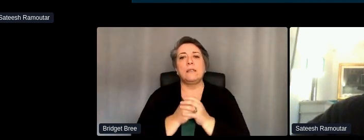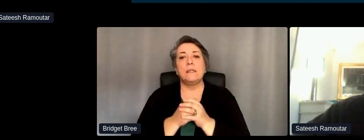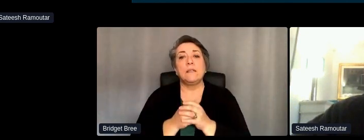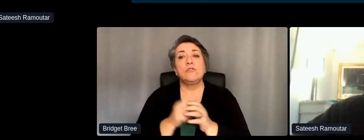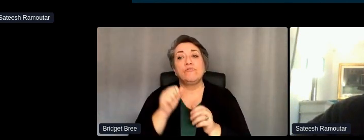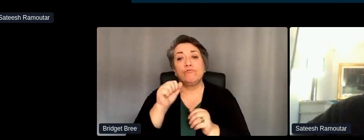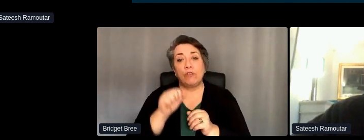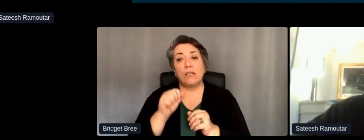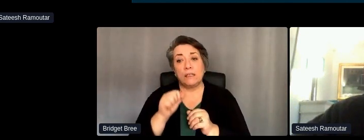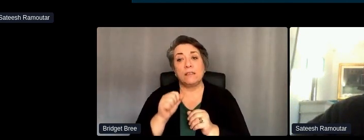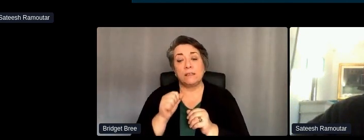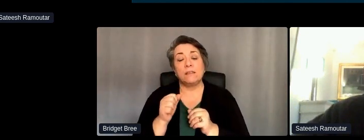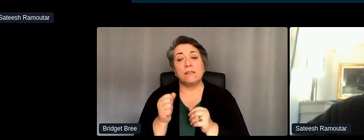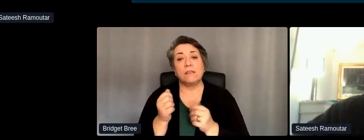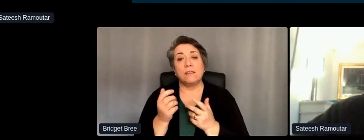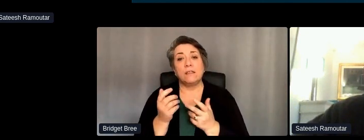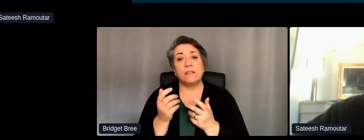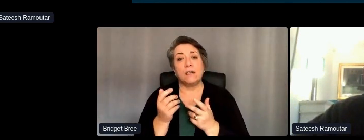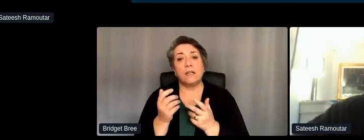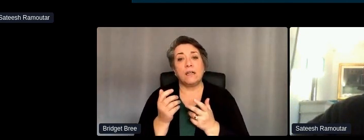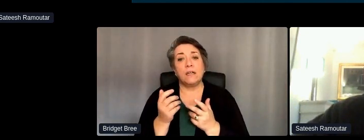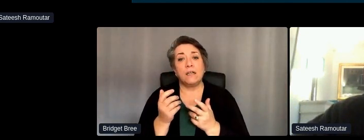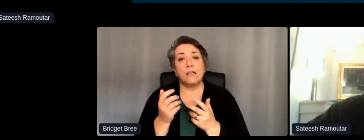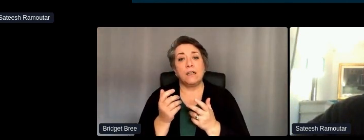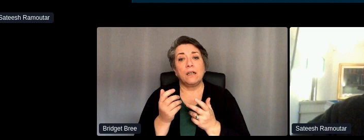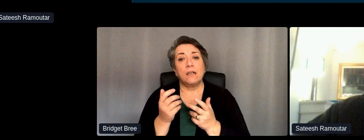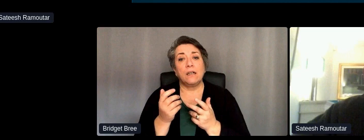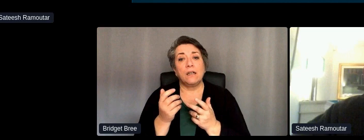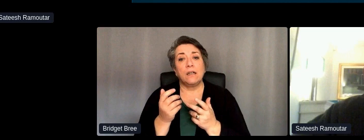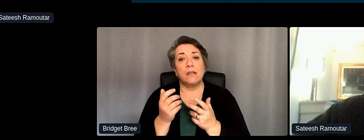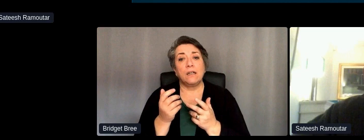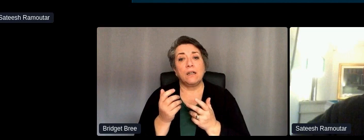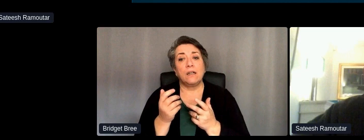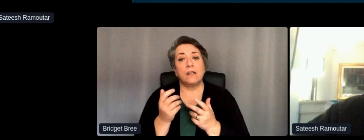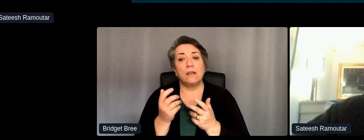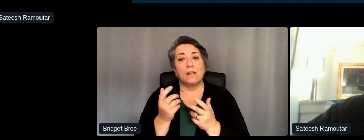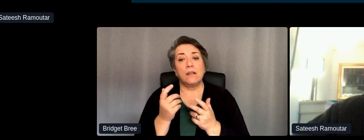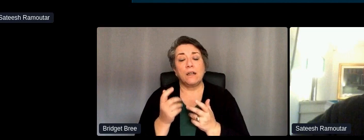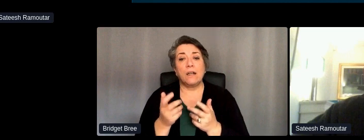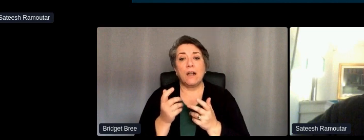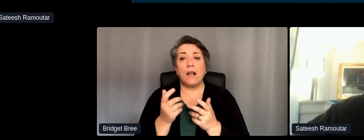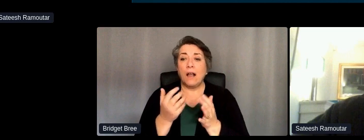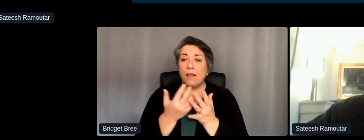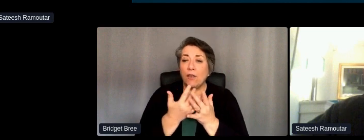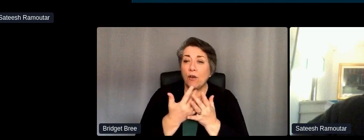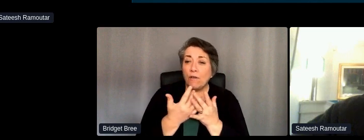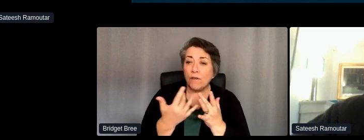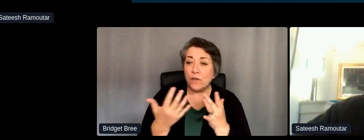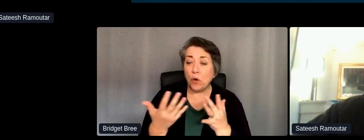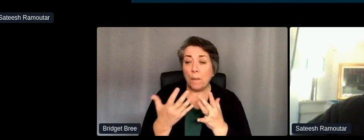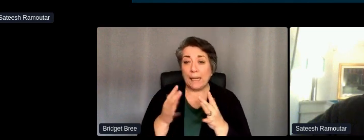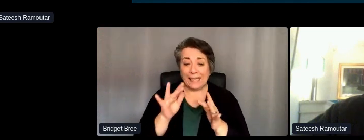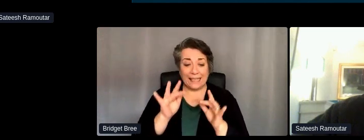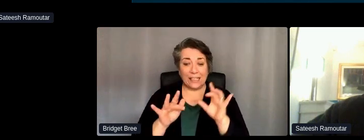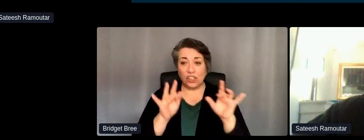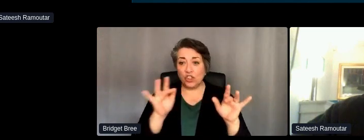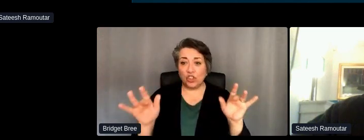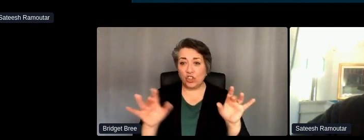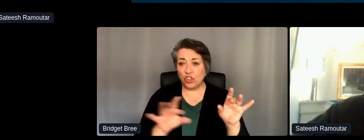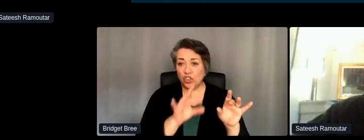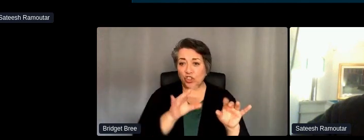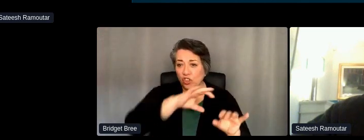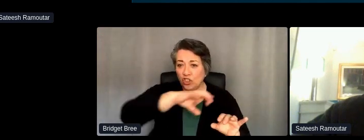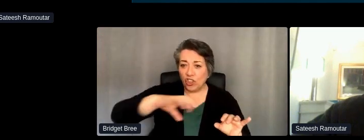right. I think one of the problems we have is the number of gestures that someone has to remember